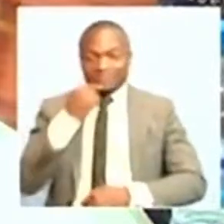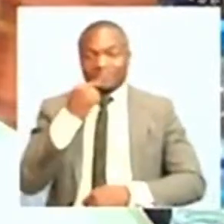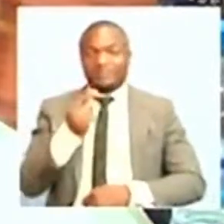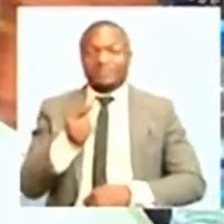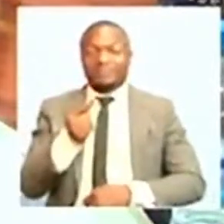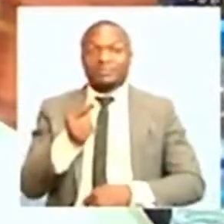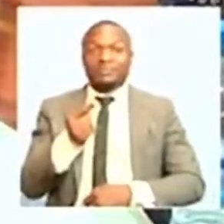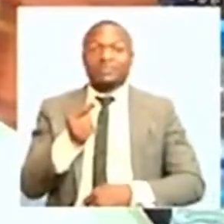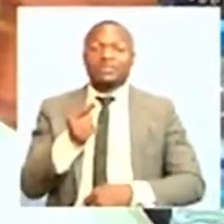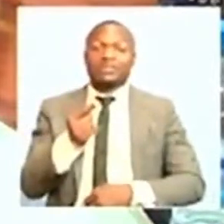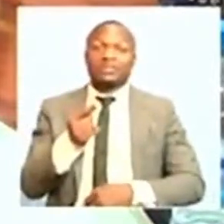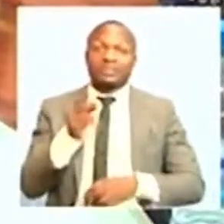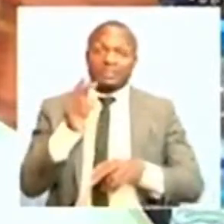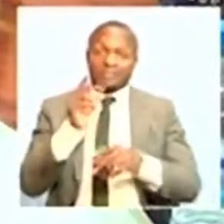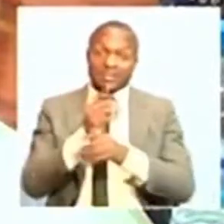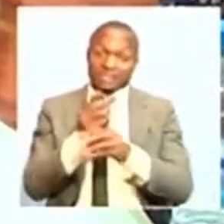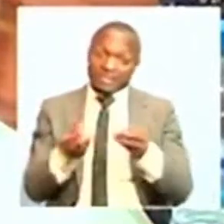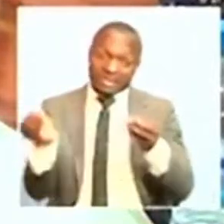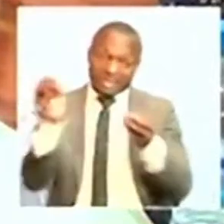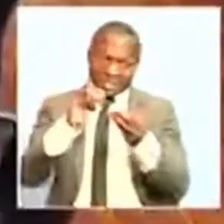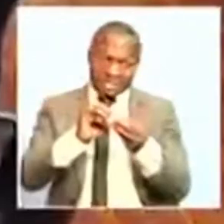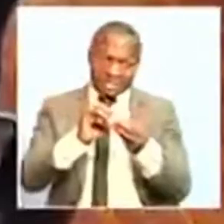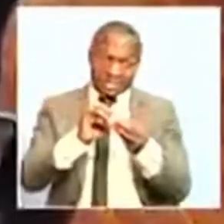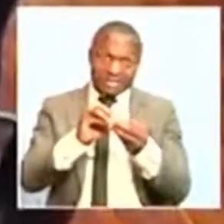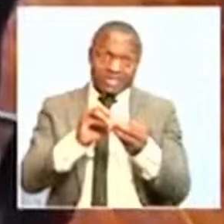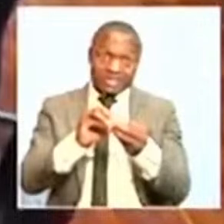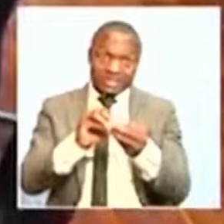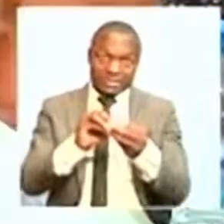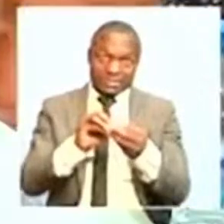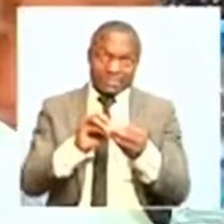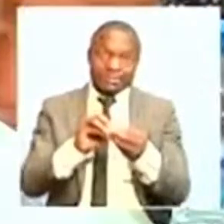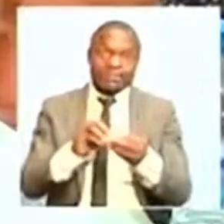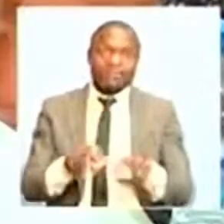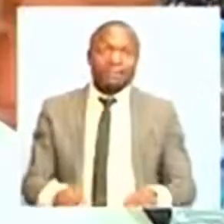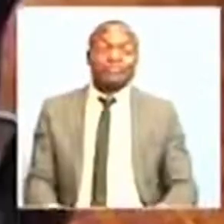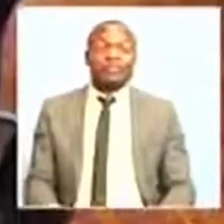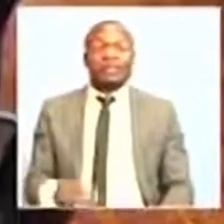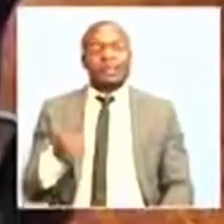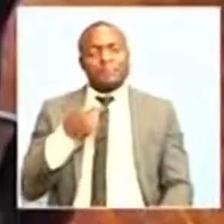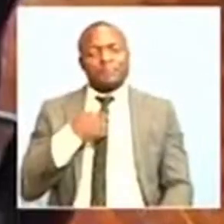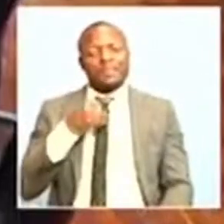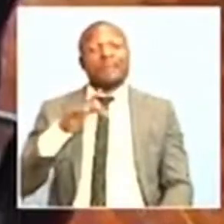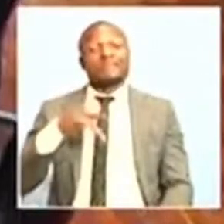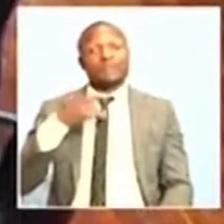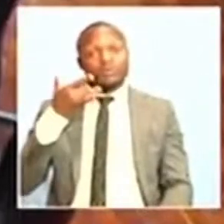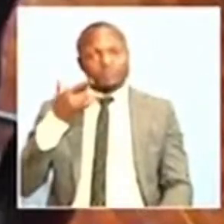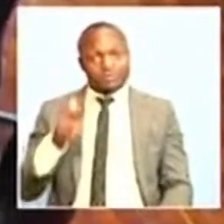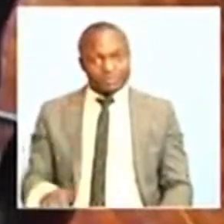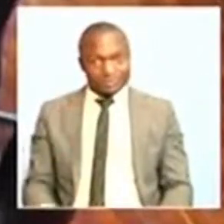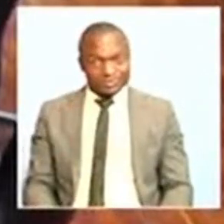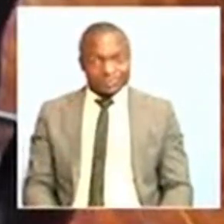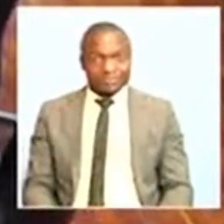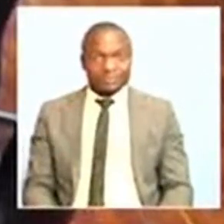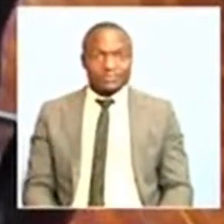Chair, are- just a write down what we are saying. Oh, who comes then? Me, I feel the